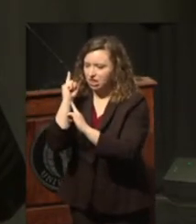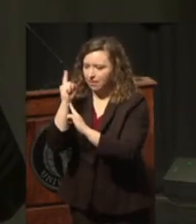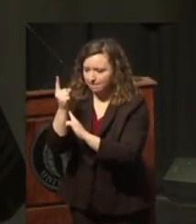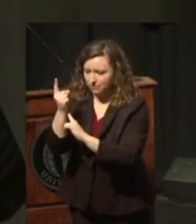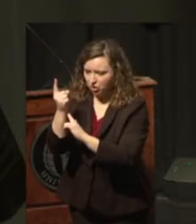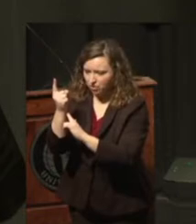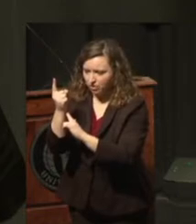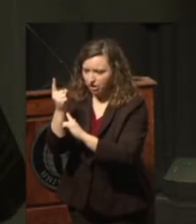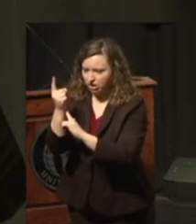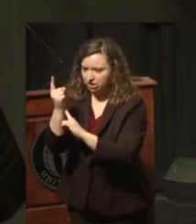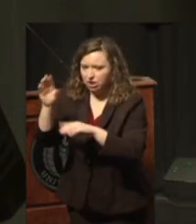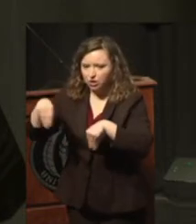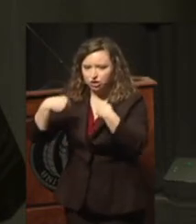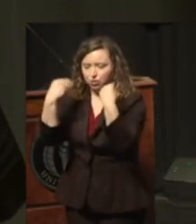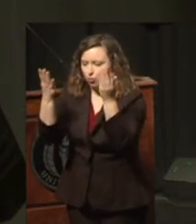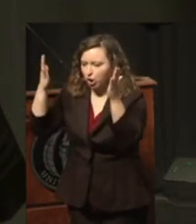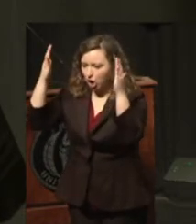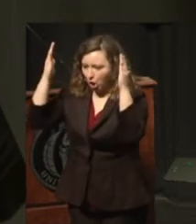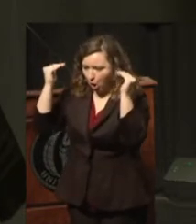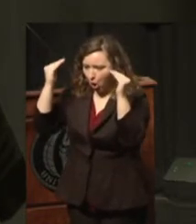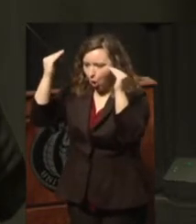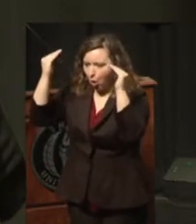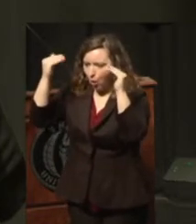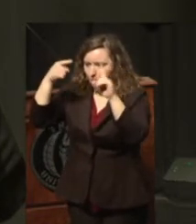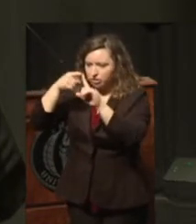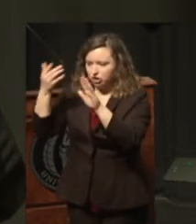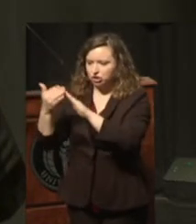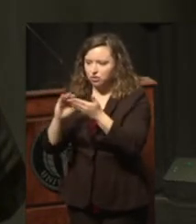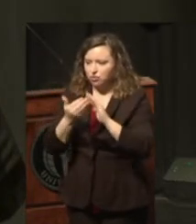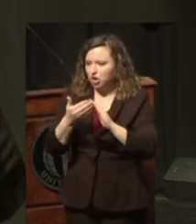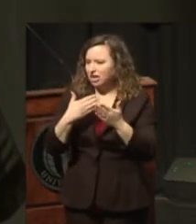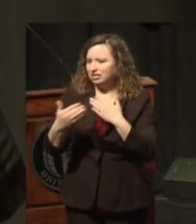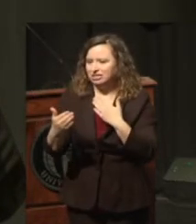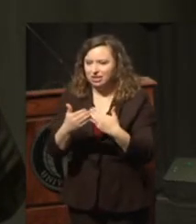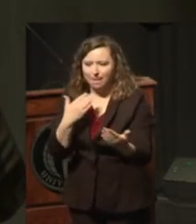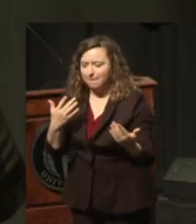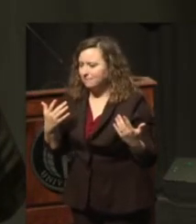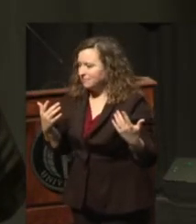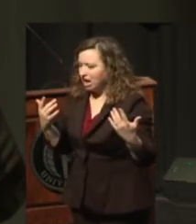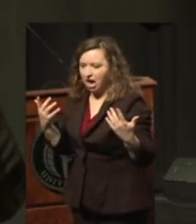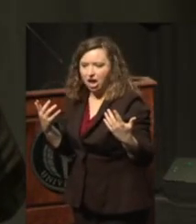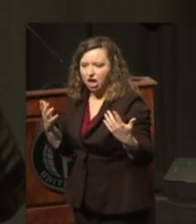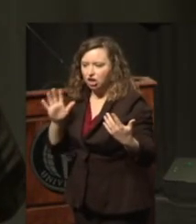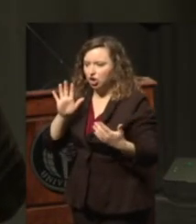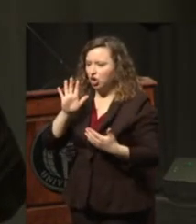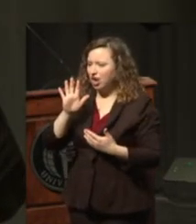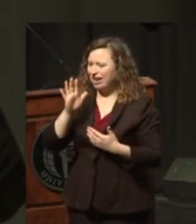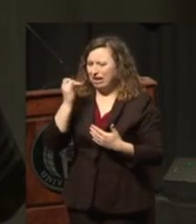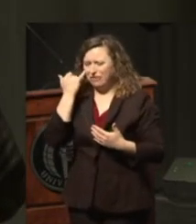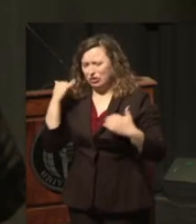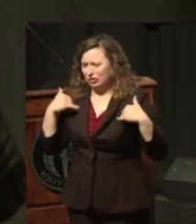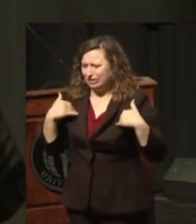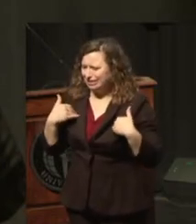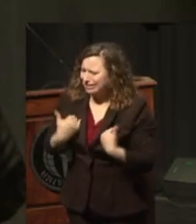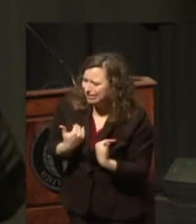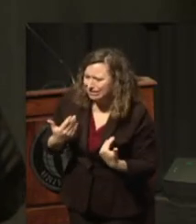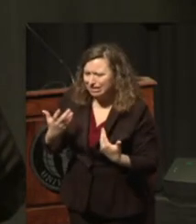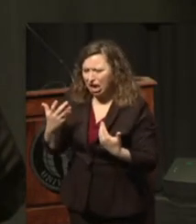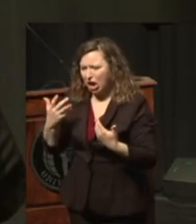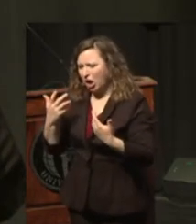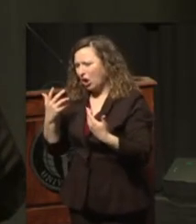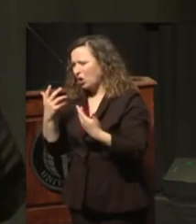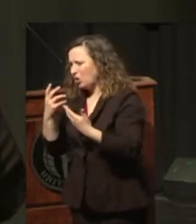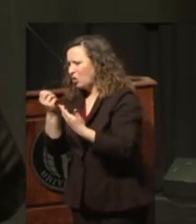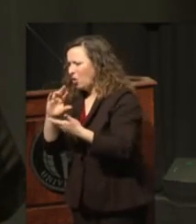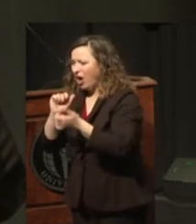community in which we're a part of at that time. It doesn't matter what your occupation is. It doesn't matter whether you're retired. It doesn't matter whether you're an athlete. It